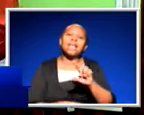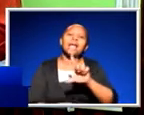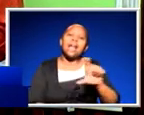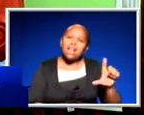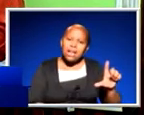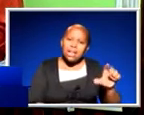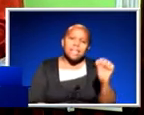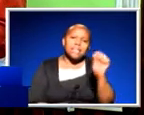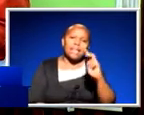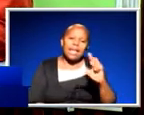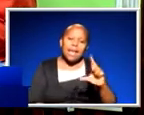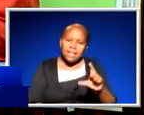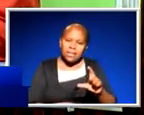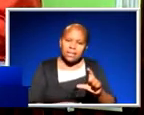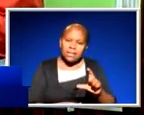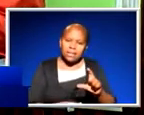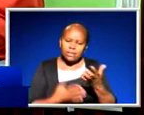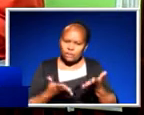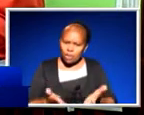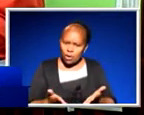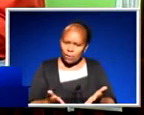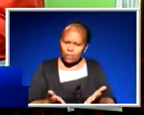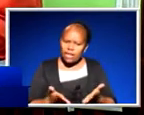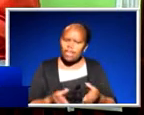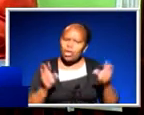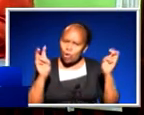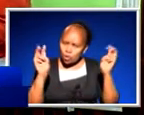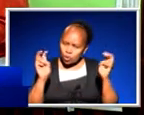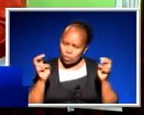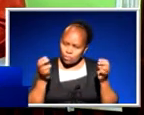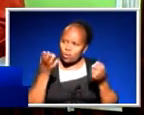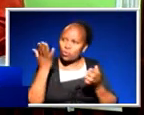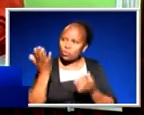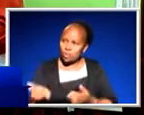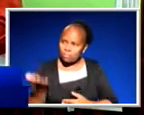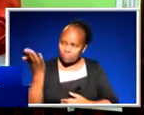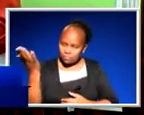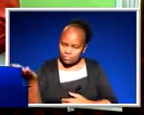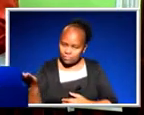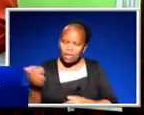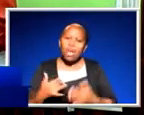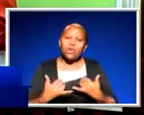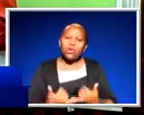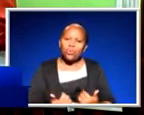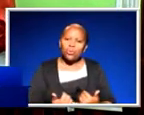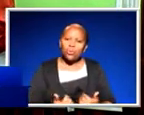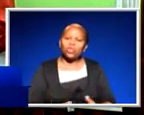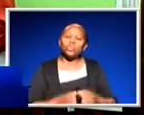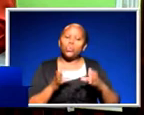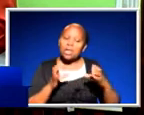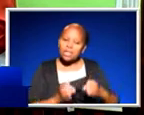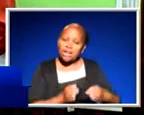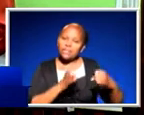retailers. Now, in our topic today, we are going to